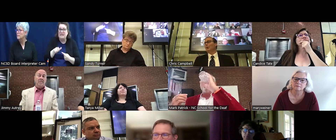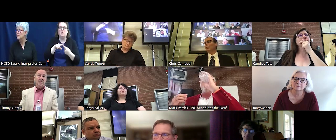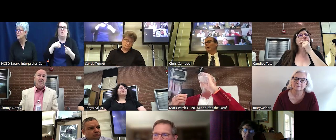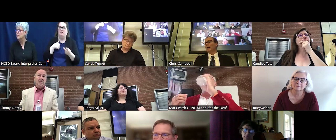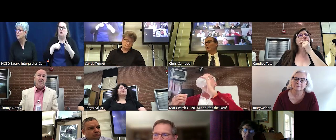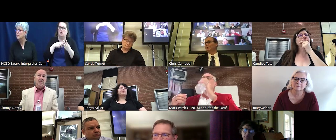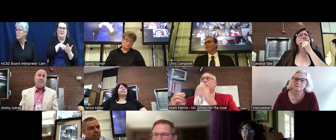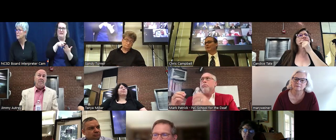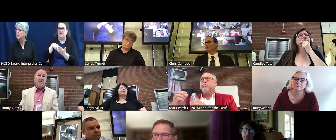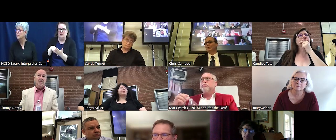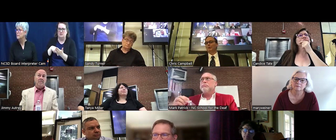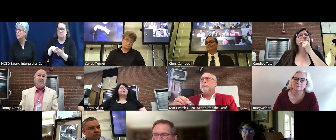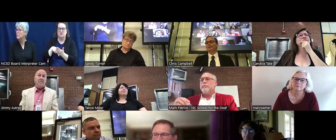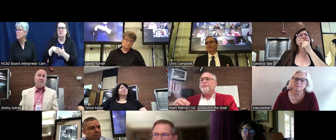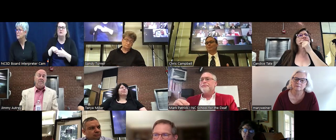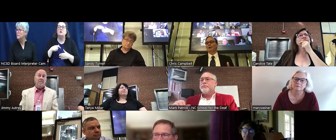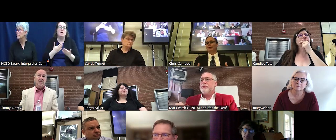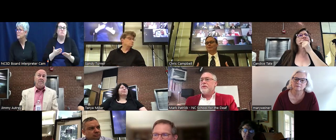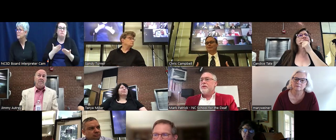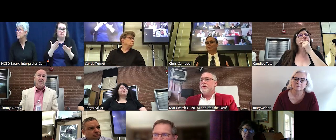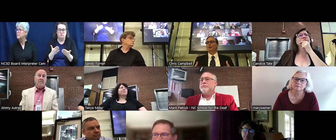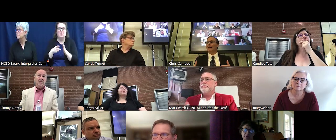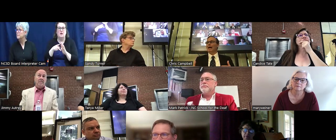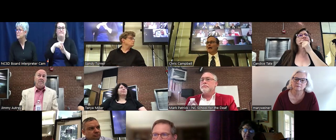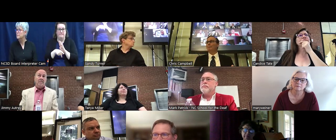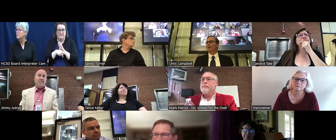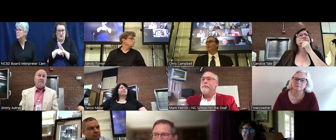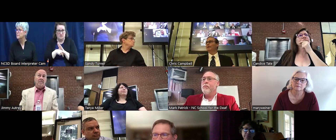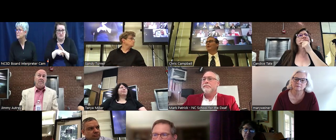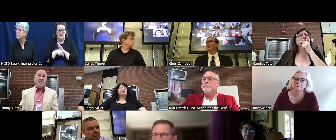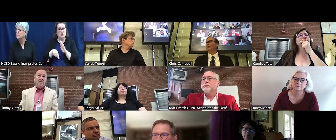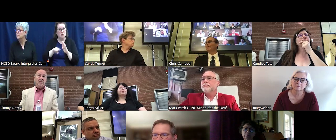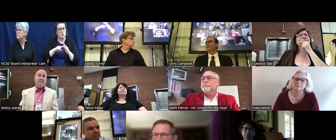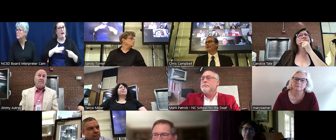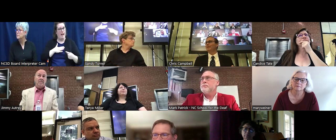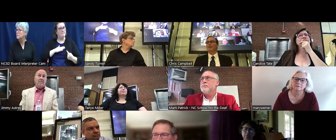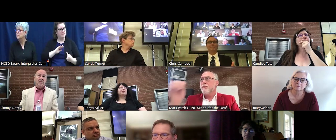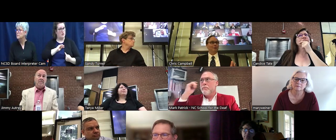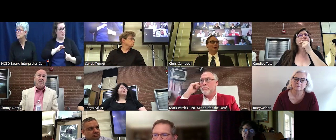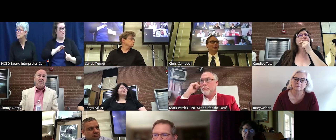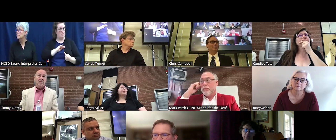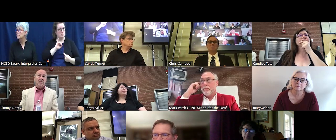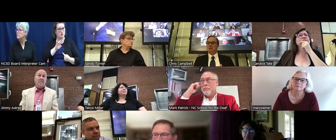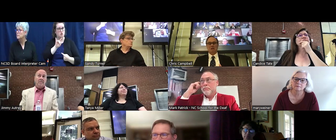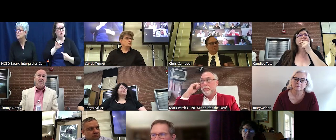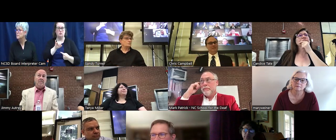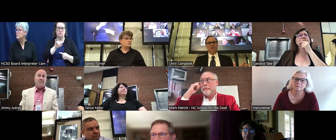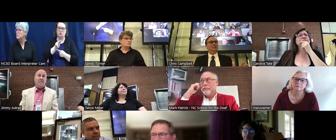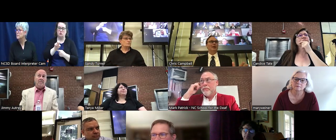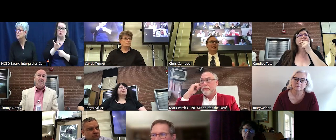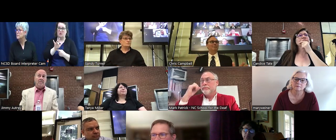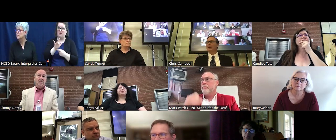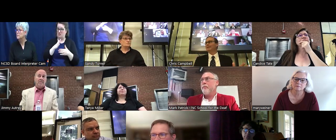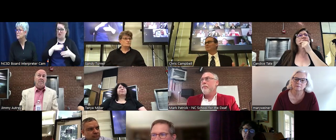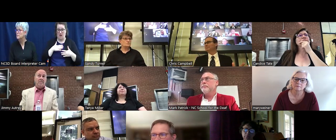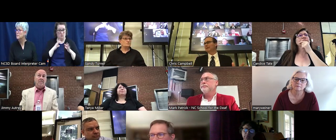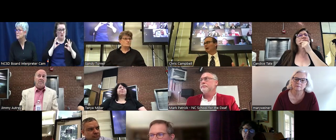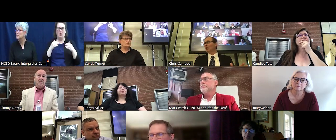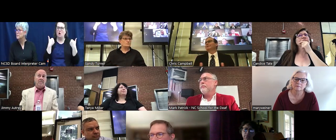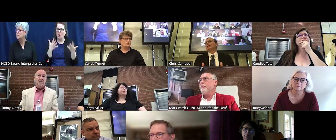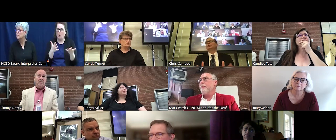So what I would suggest to you is that the policies you're happy with on the 25th and you feel good about, let's just go ahead and pass